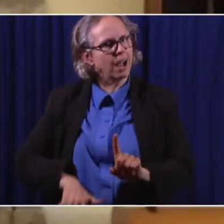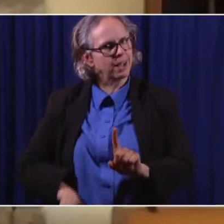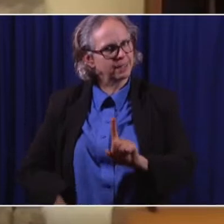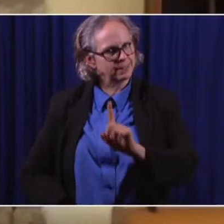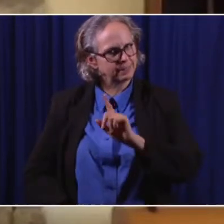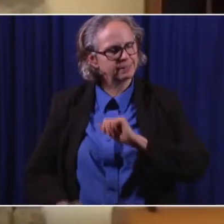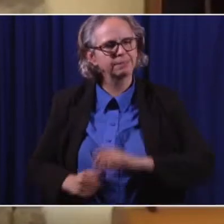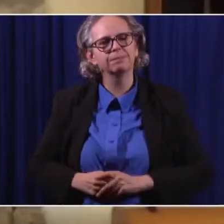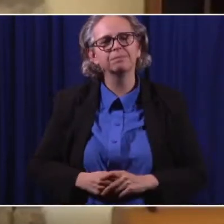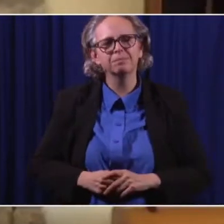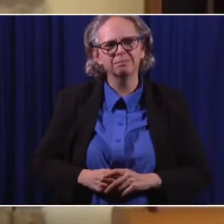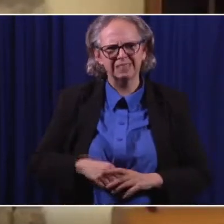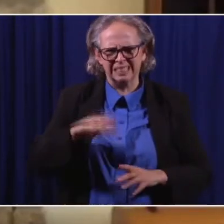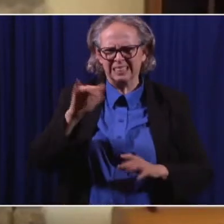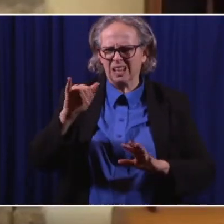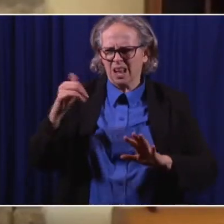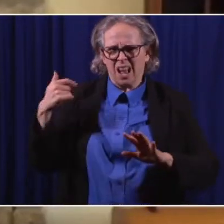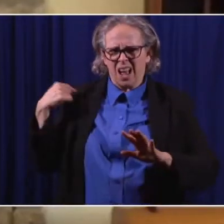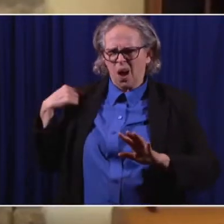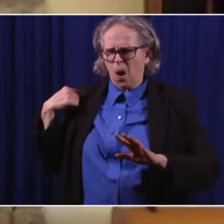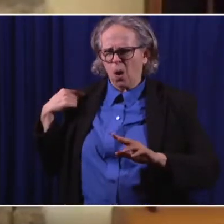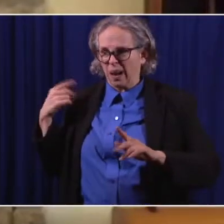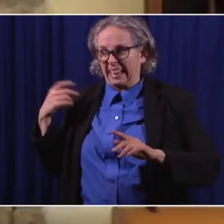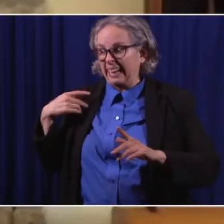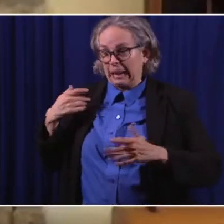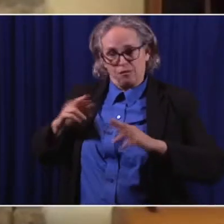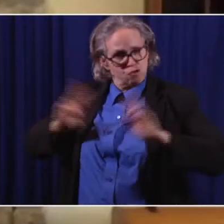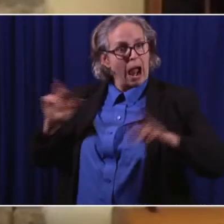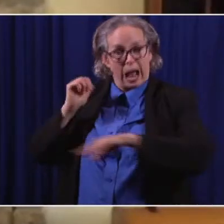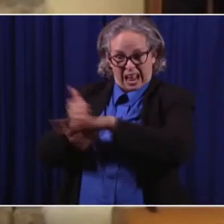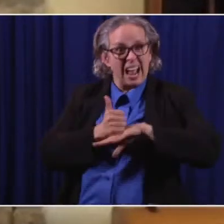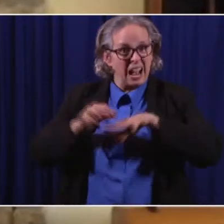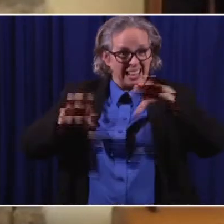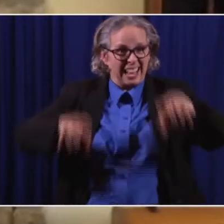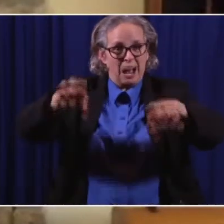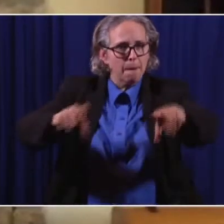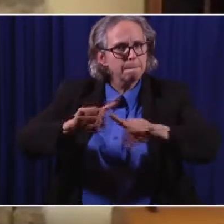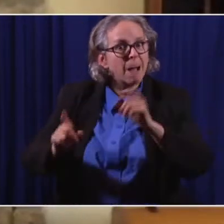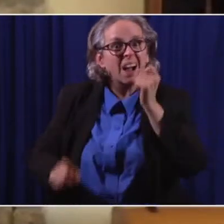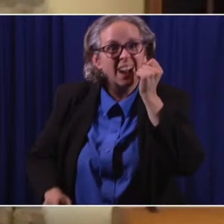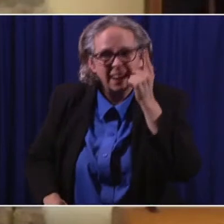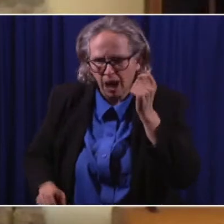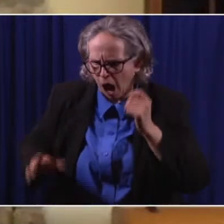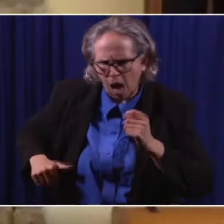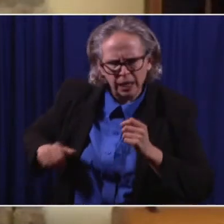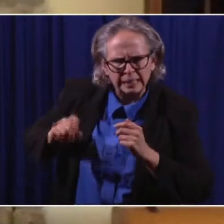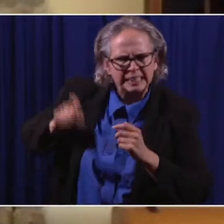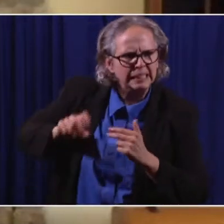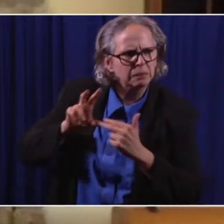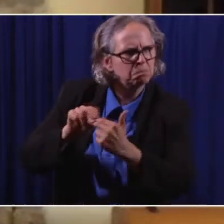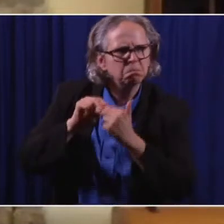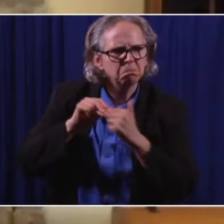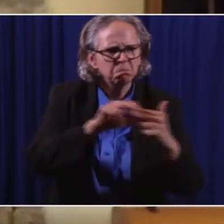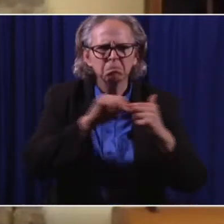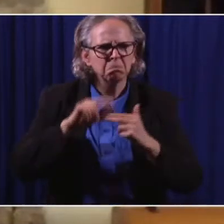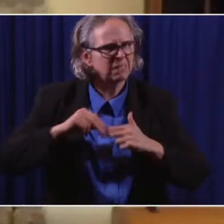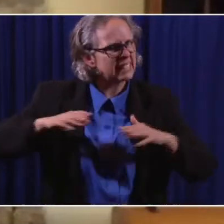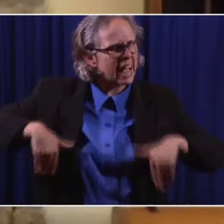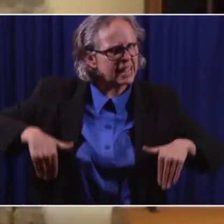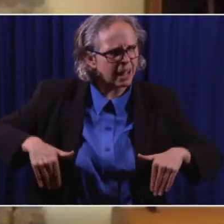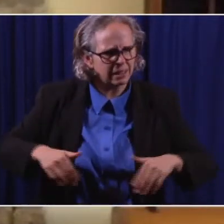there's room, and there's room to grow. Not what we want to see, but there is room to grow.